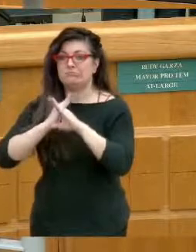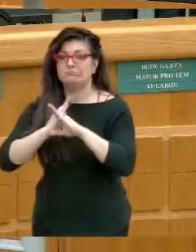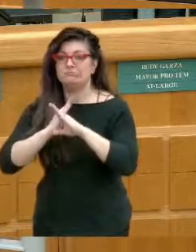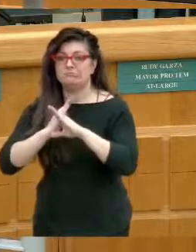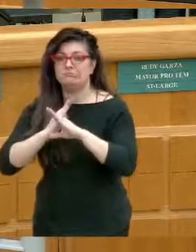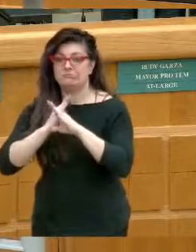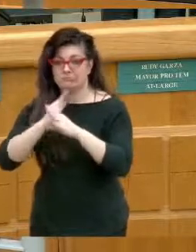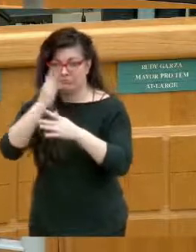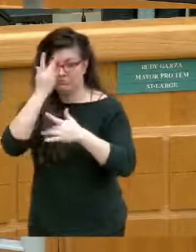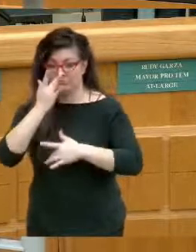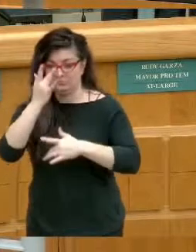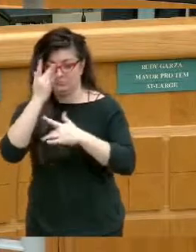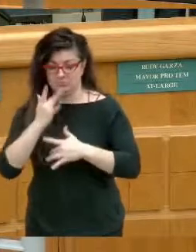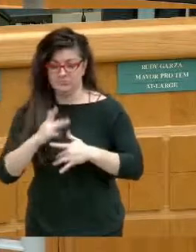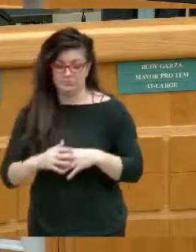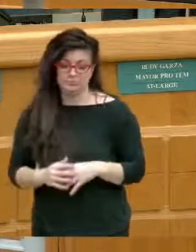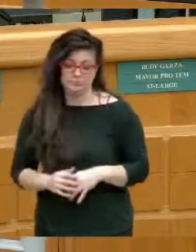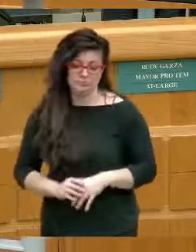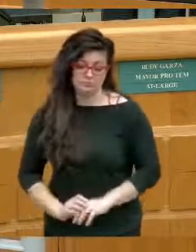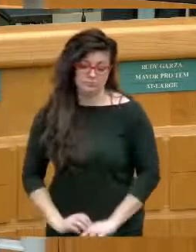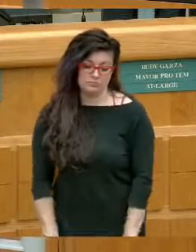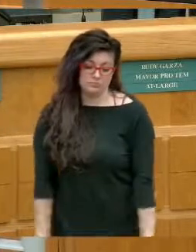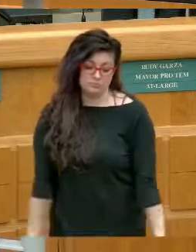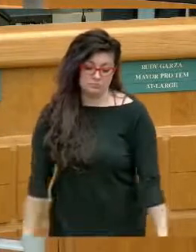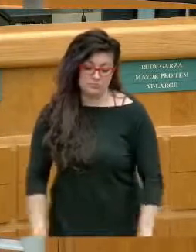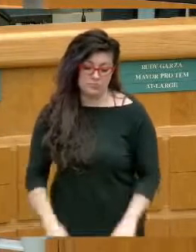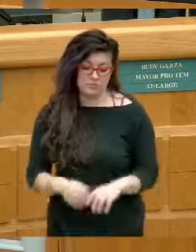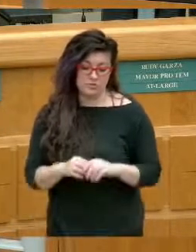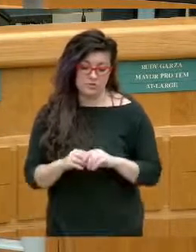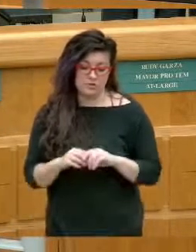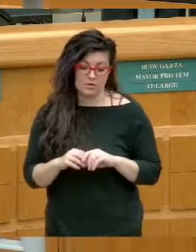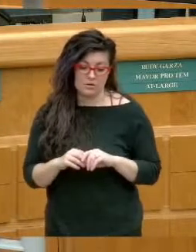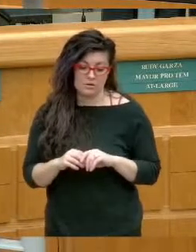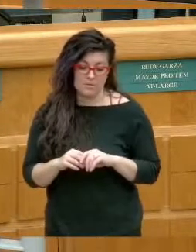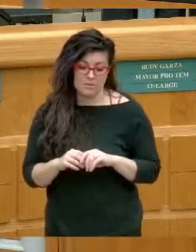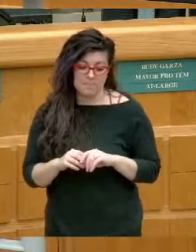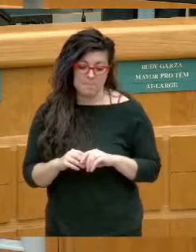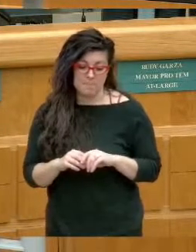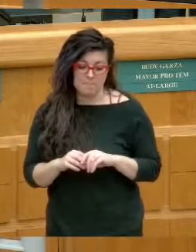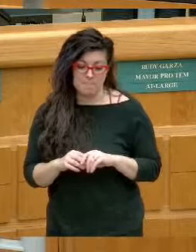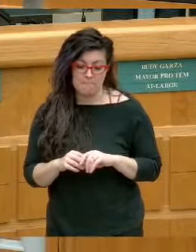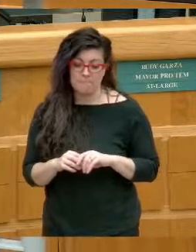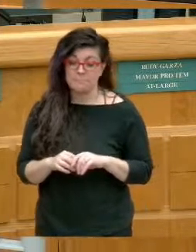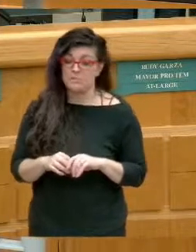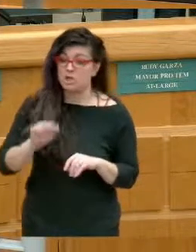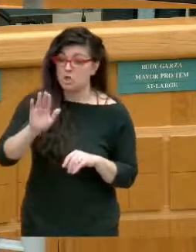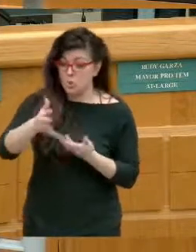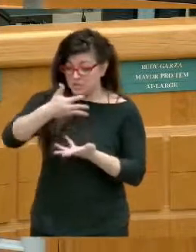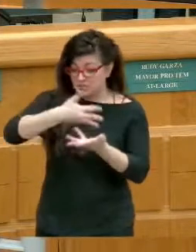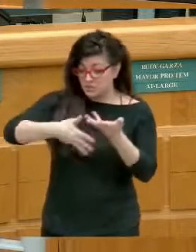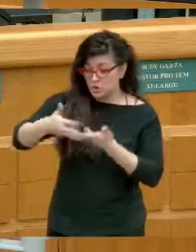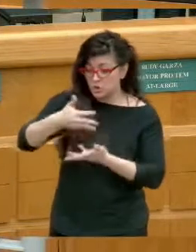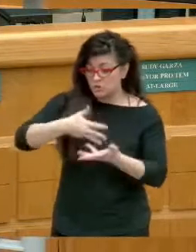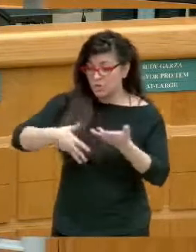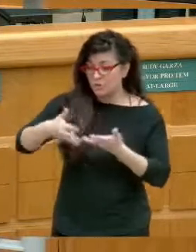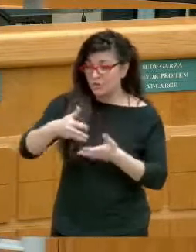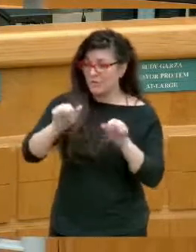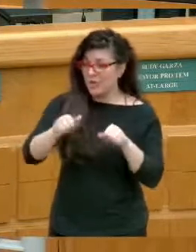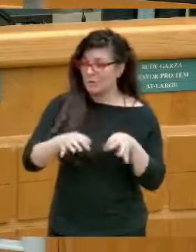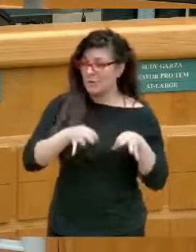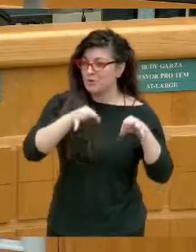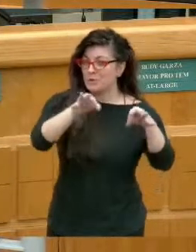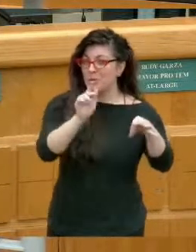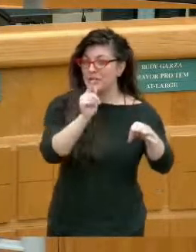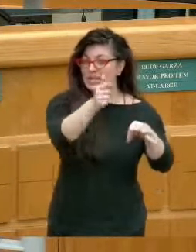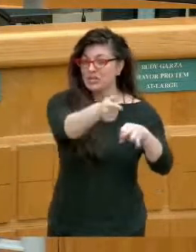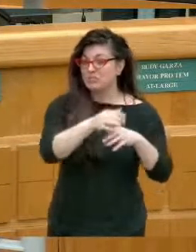crazy at the same time as staying safe. And you can postpone social gatherings or have them online.